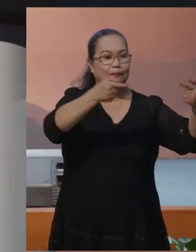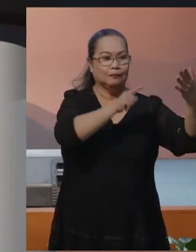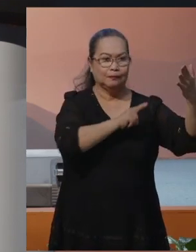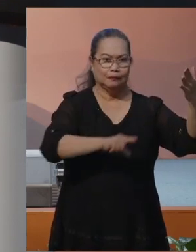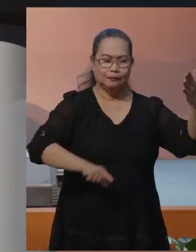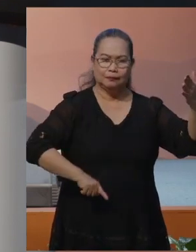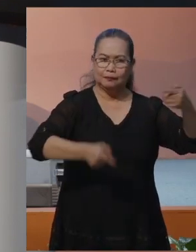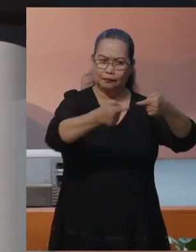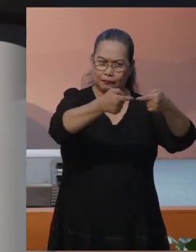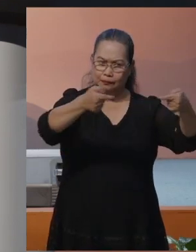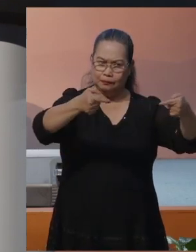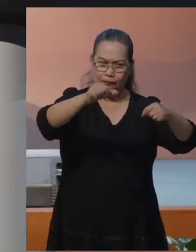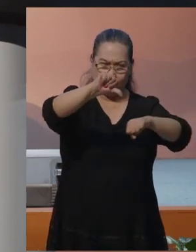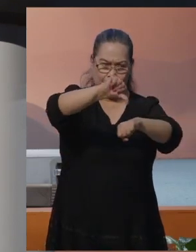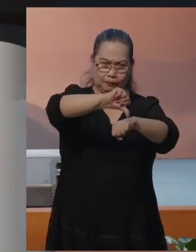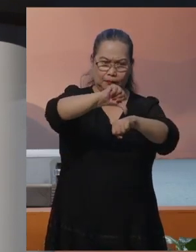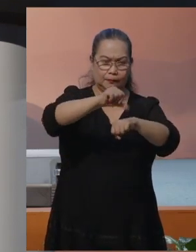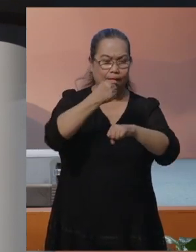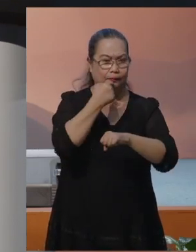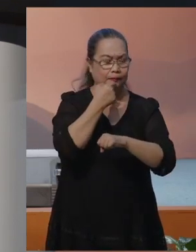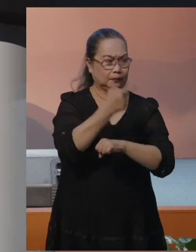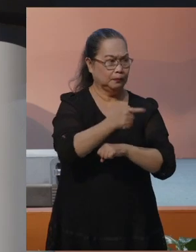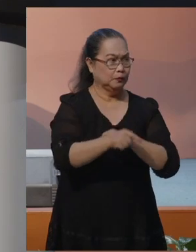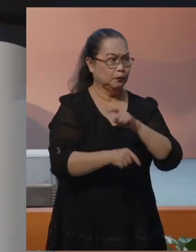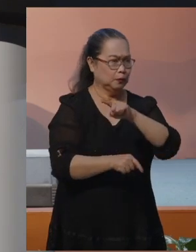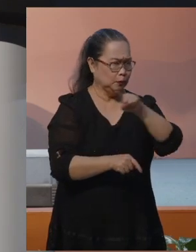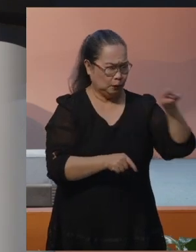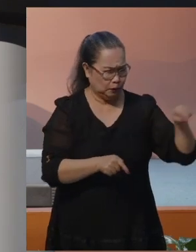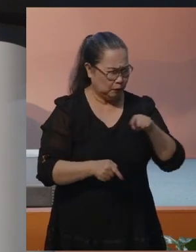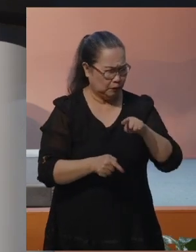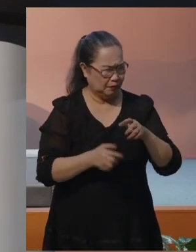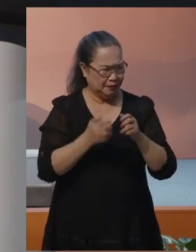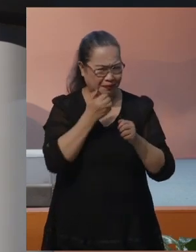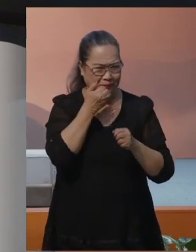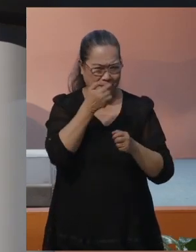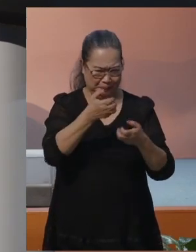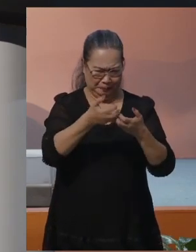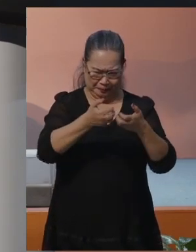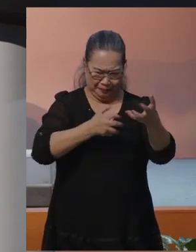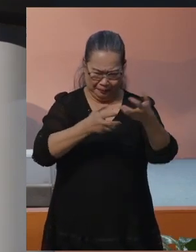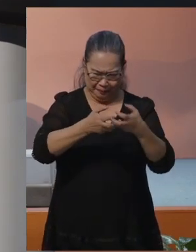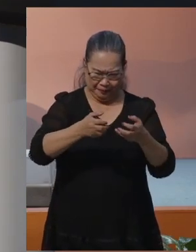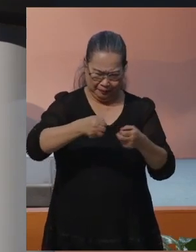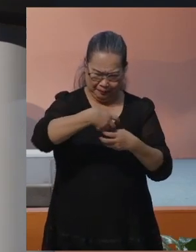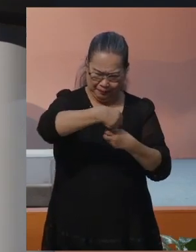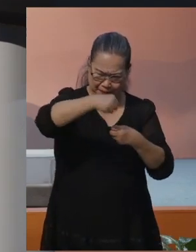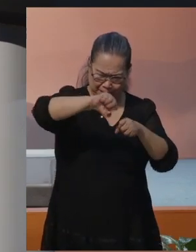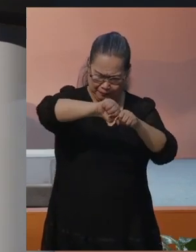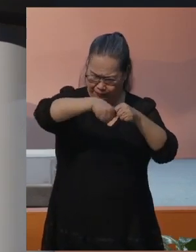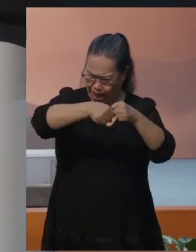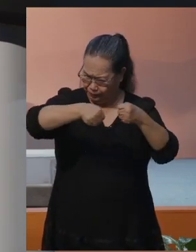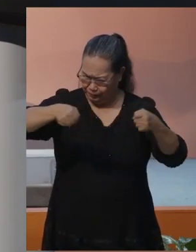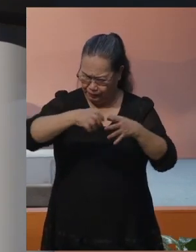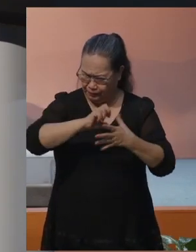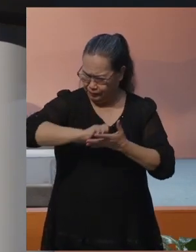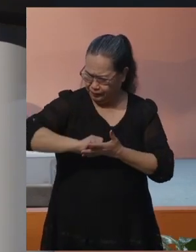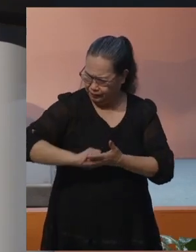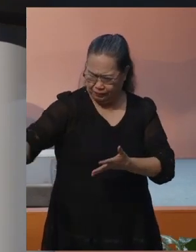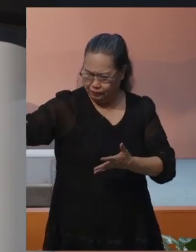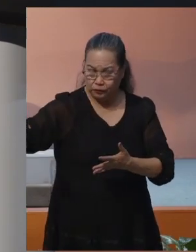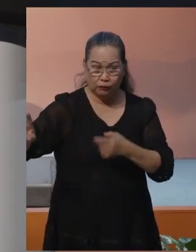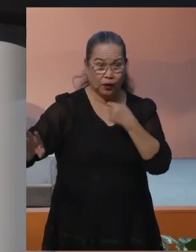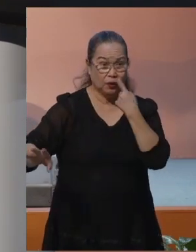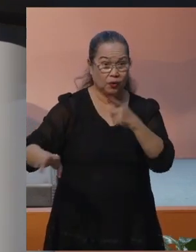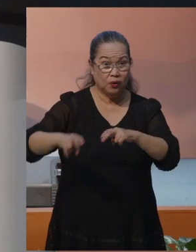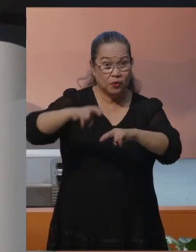and against his anointed, saying, let us burst their bonds apart and cast away their cords from us. He who sits